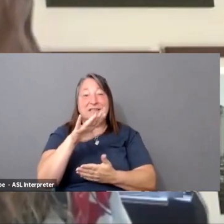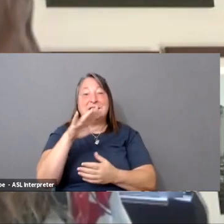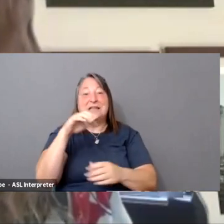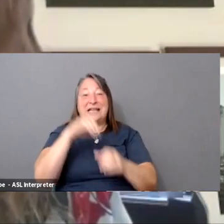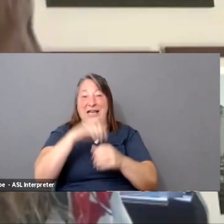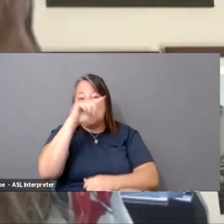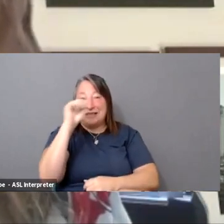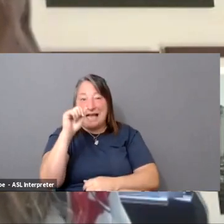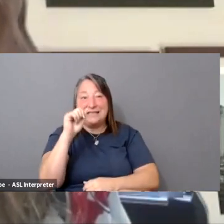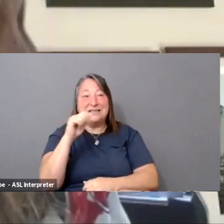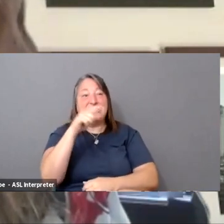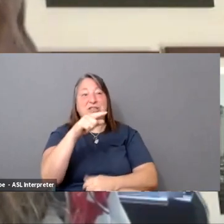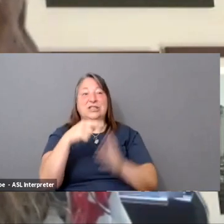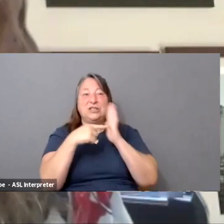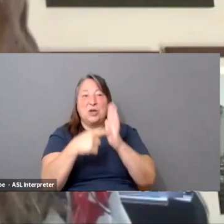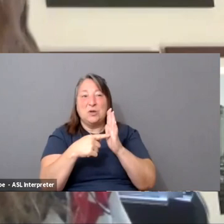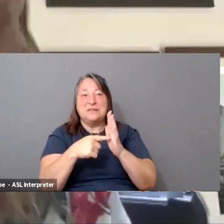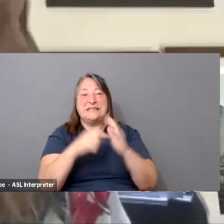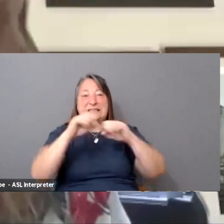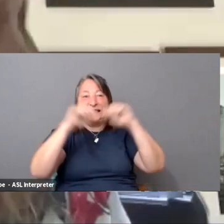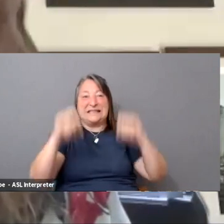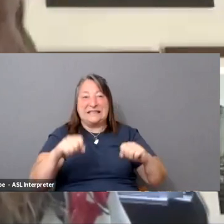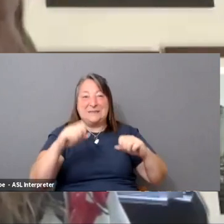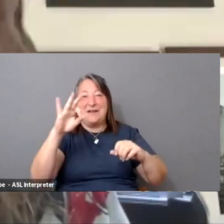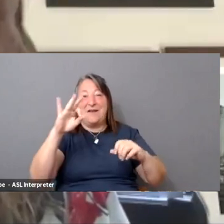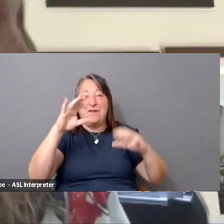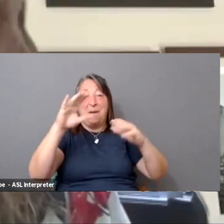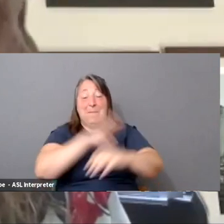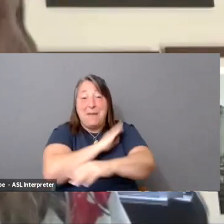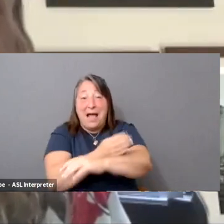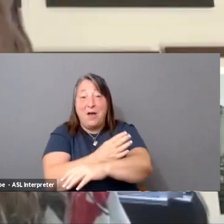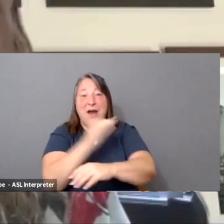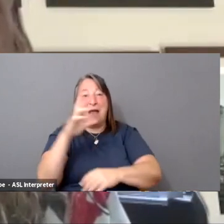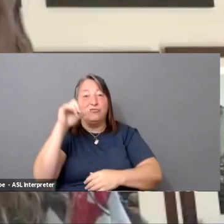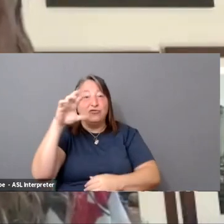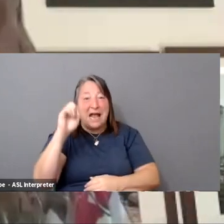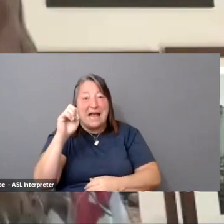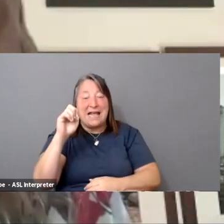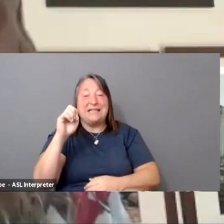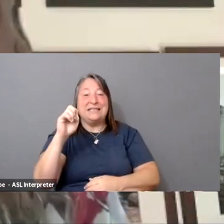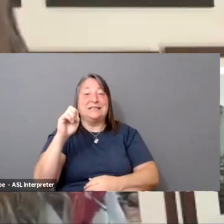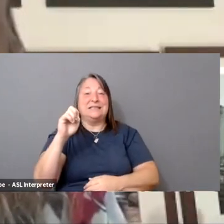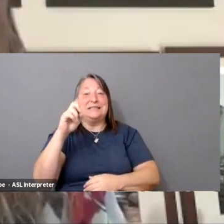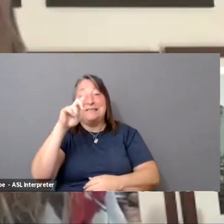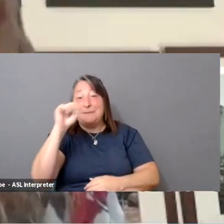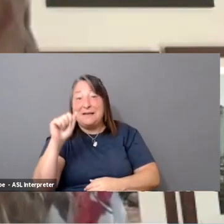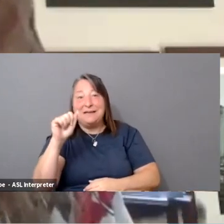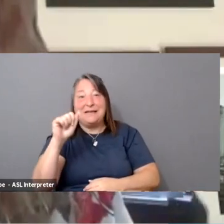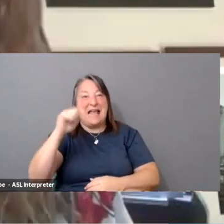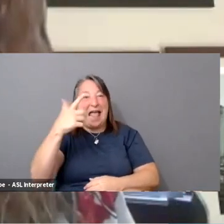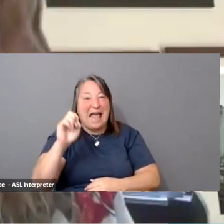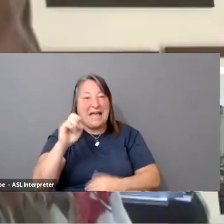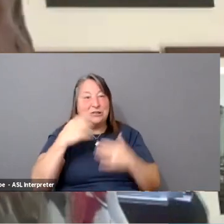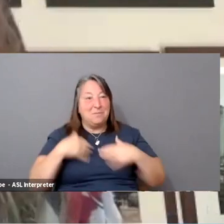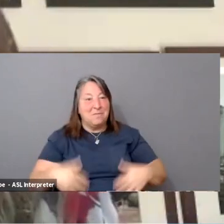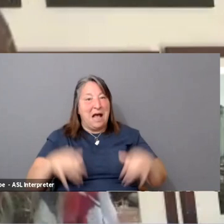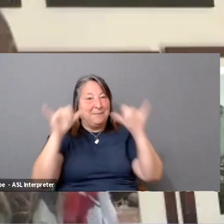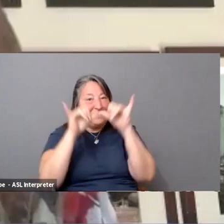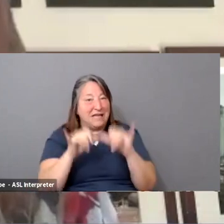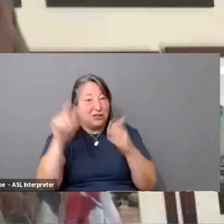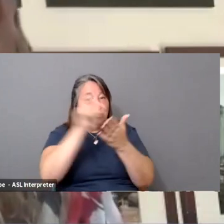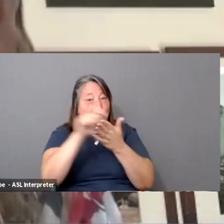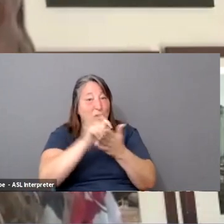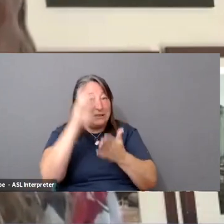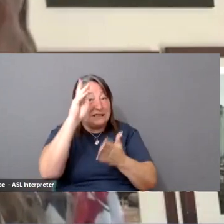systems of power, along with race, class, gender, disability, age, and body size. She's authored 6 books. She's also